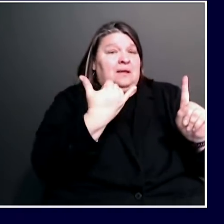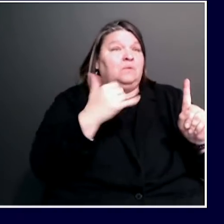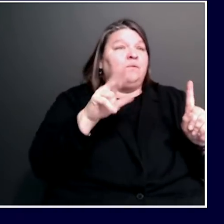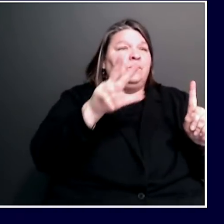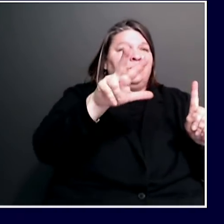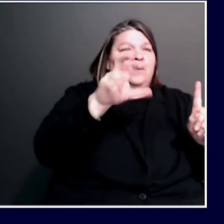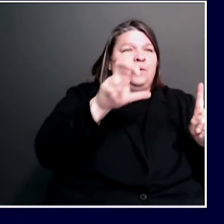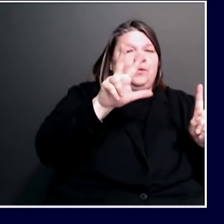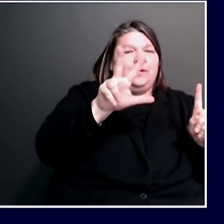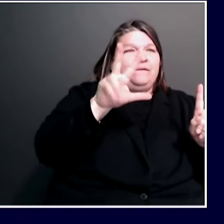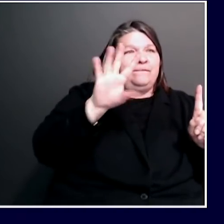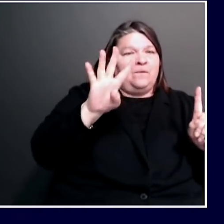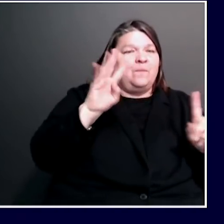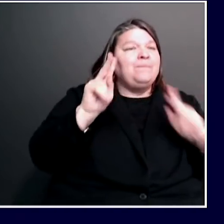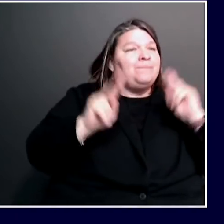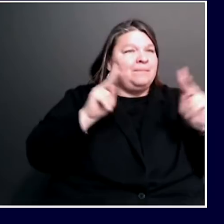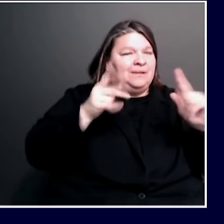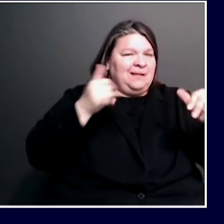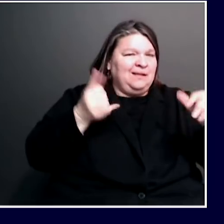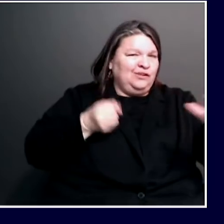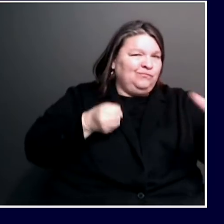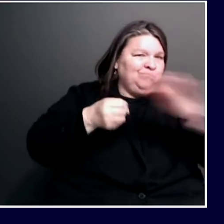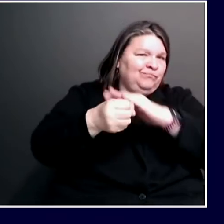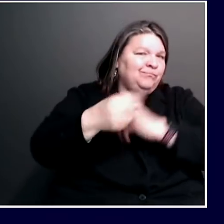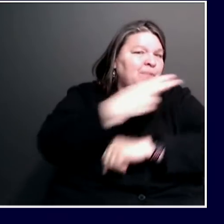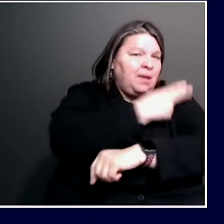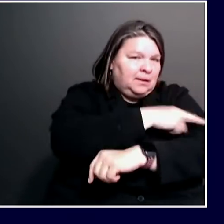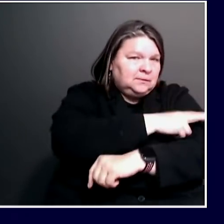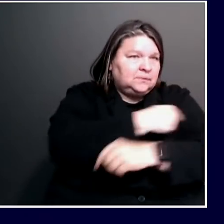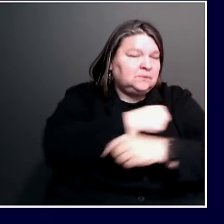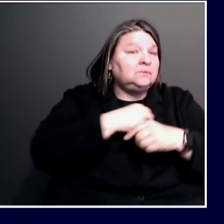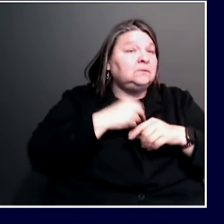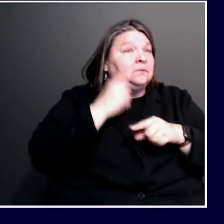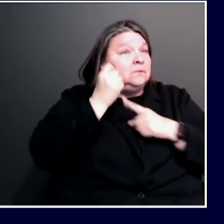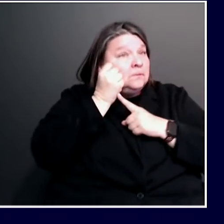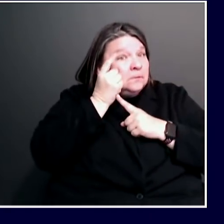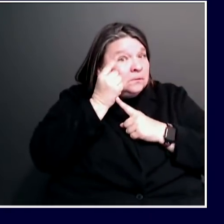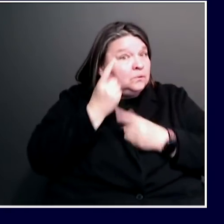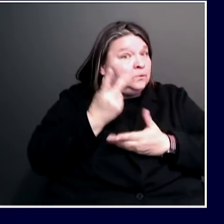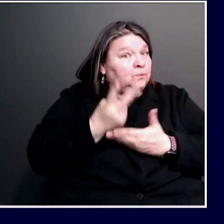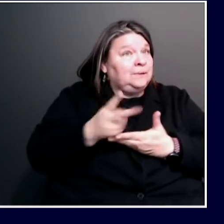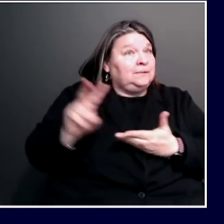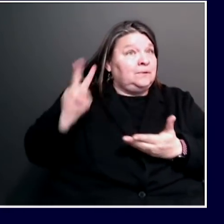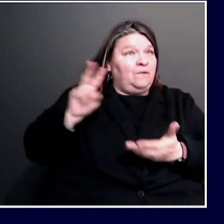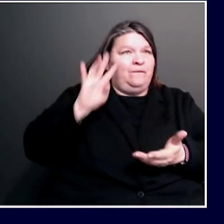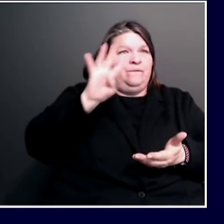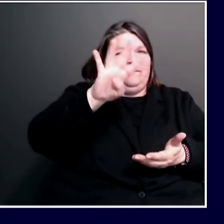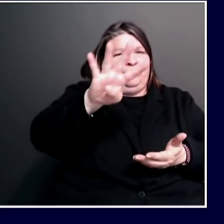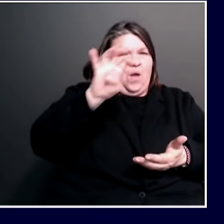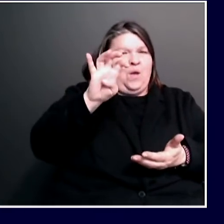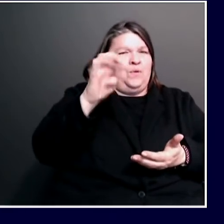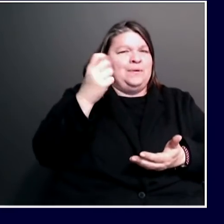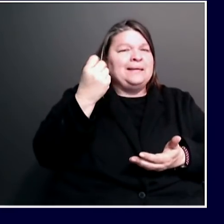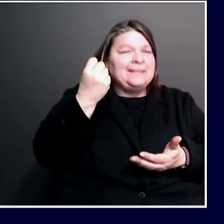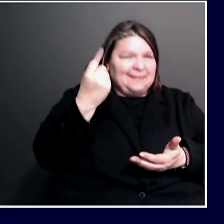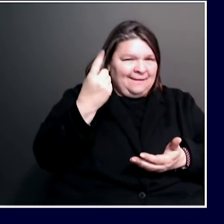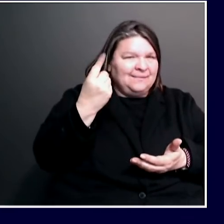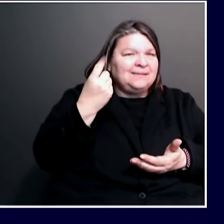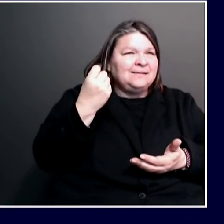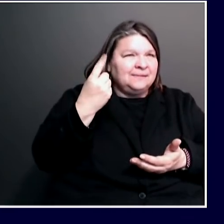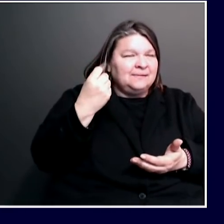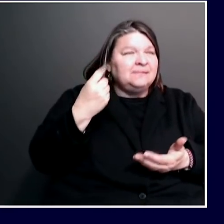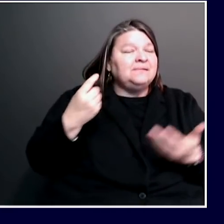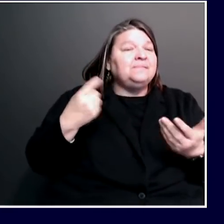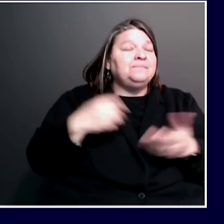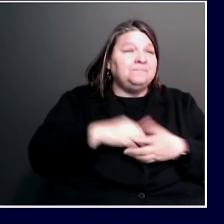COVID-19. However, 2 weeks ago, that number stood at 411 people. That is to say, over